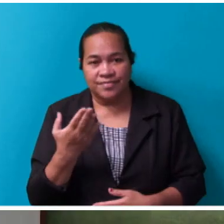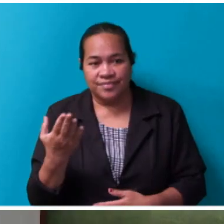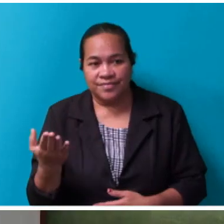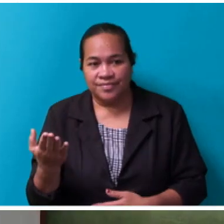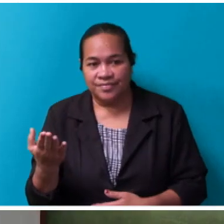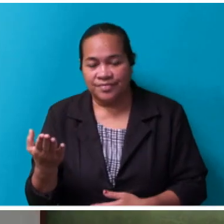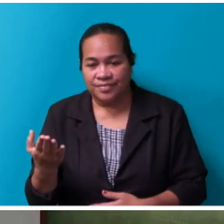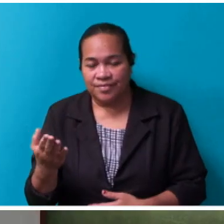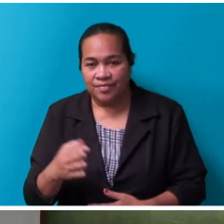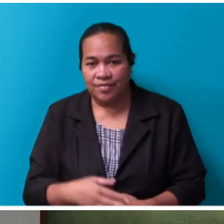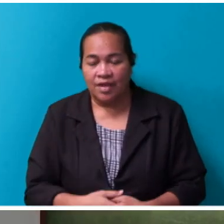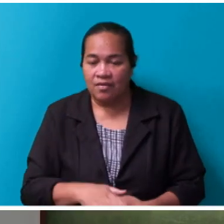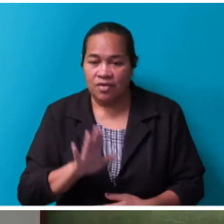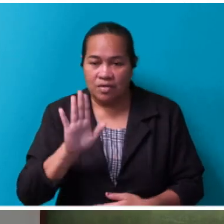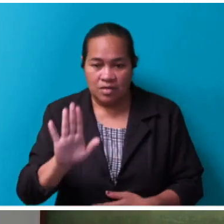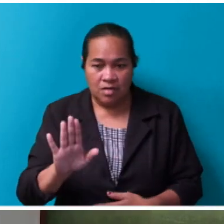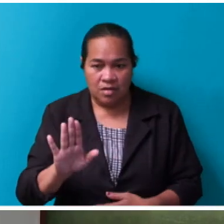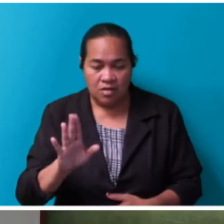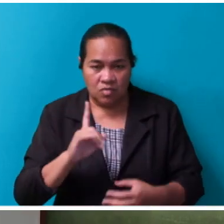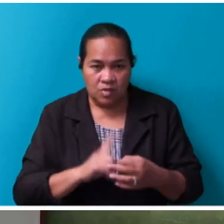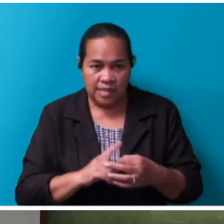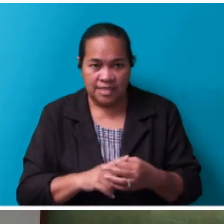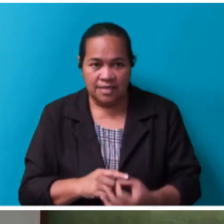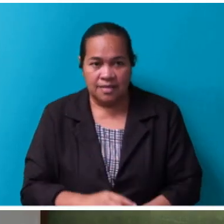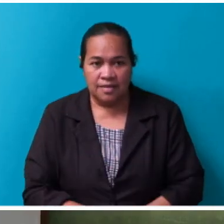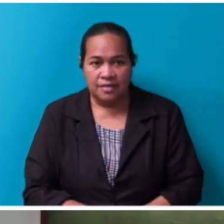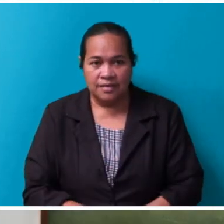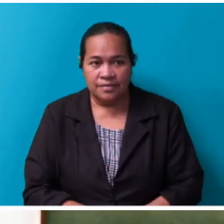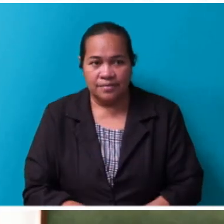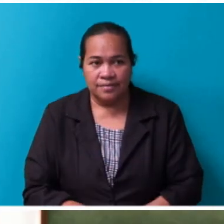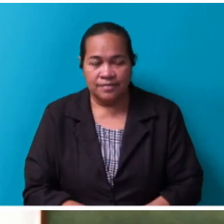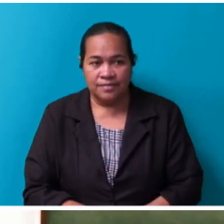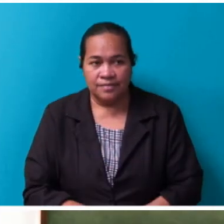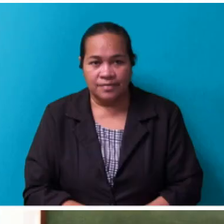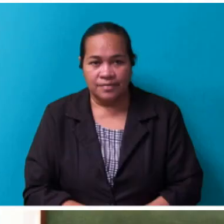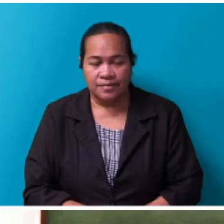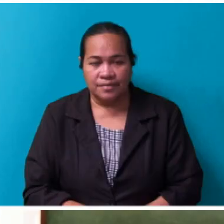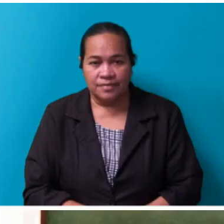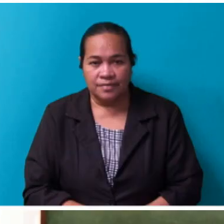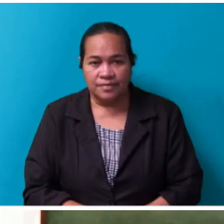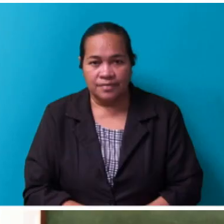you, Honourable Tuelevu, for the question. It goes without saying, Honourable Speaker, that